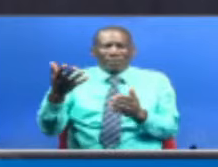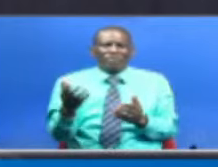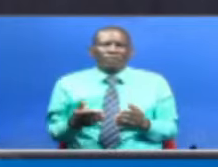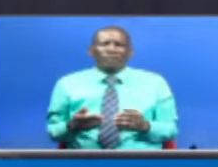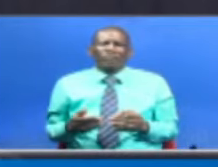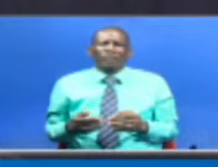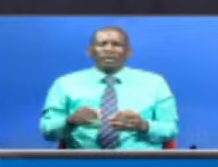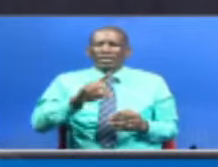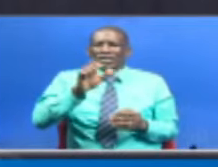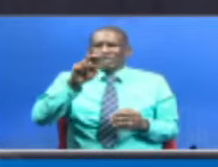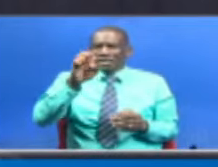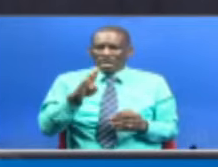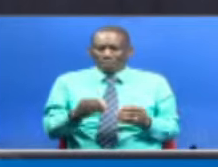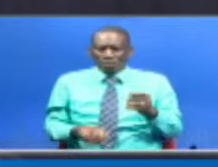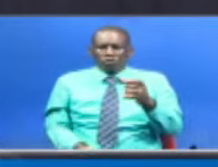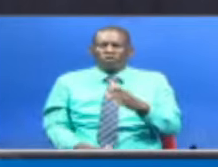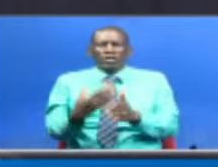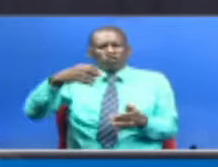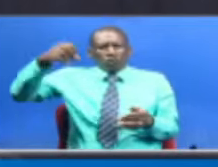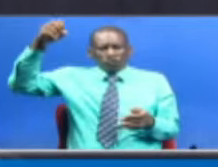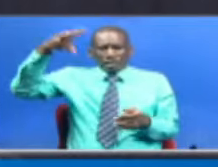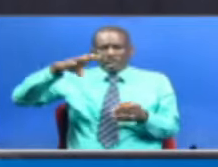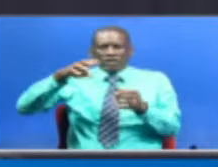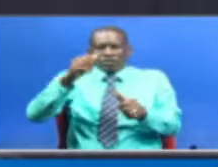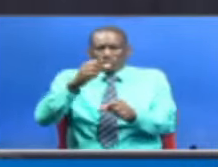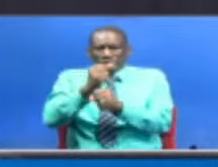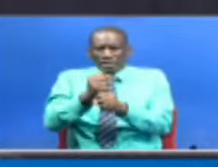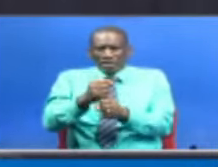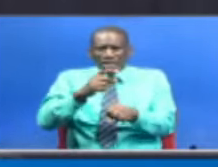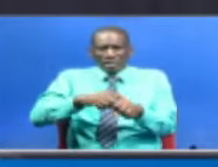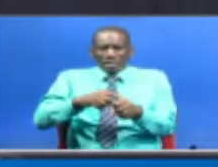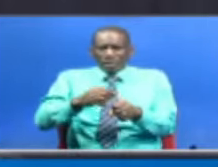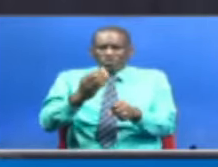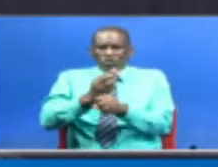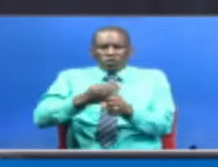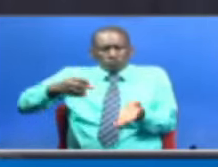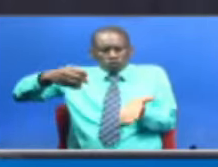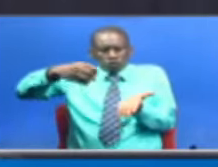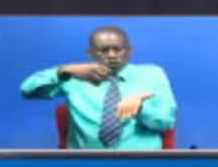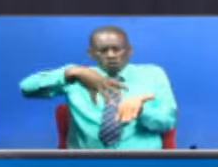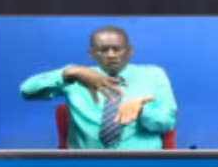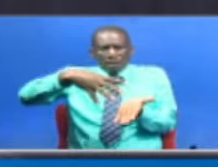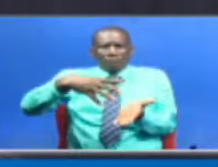Setting up the generation of energy, that happens when you install your solar.